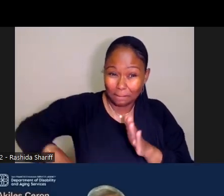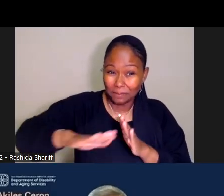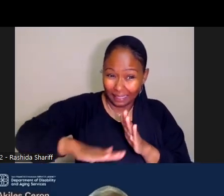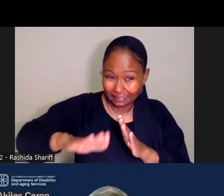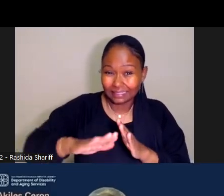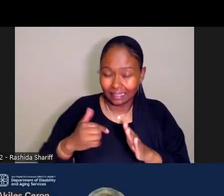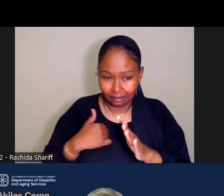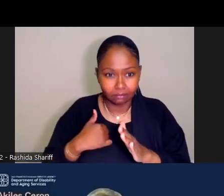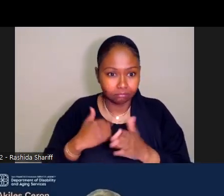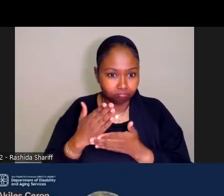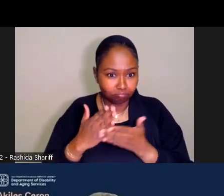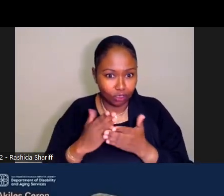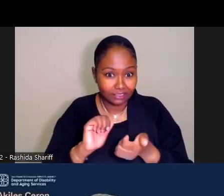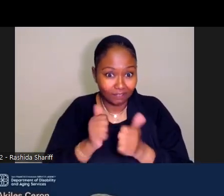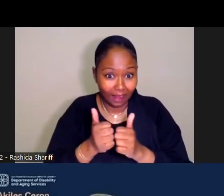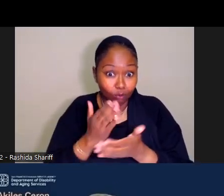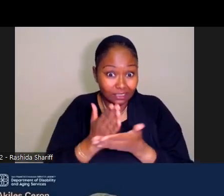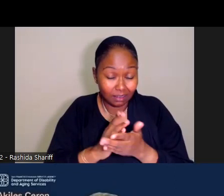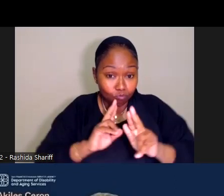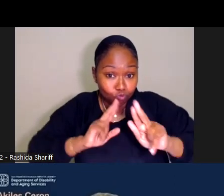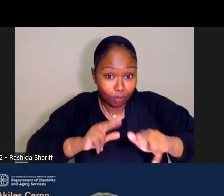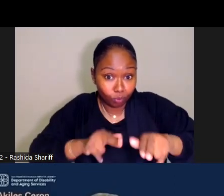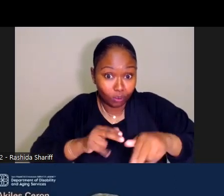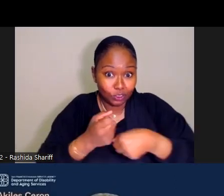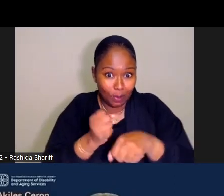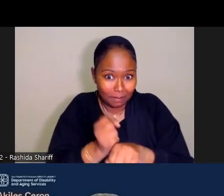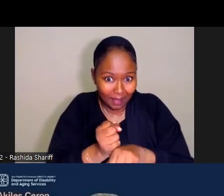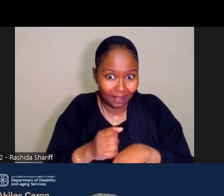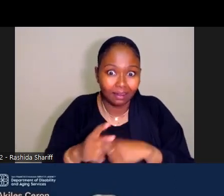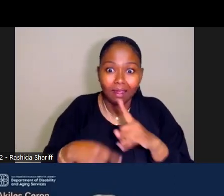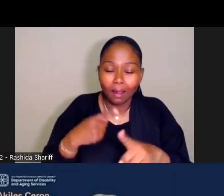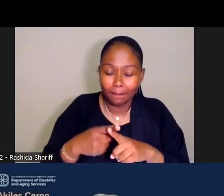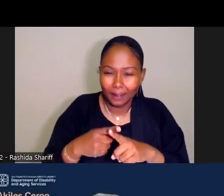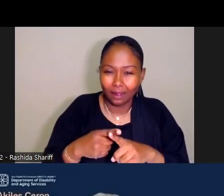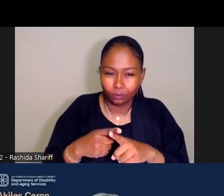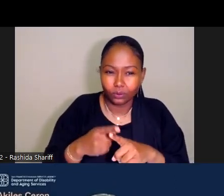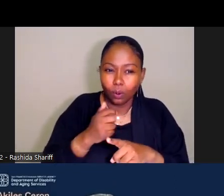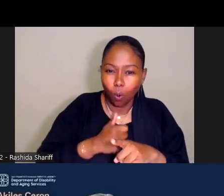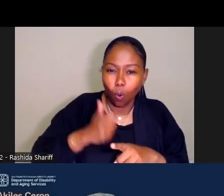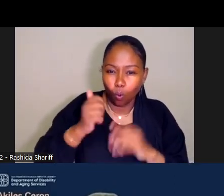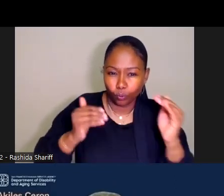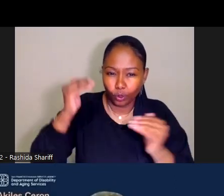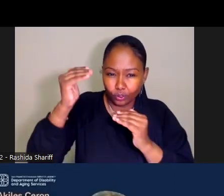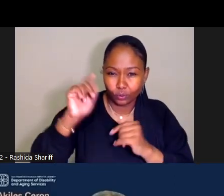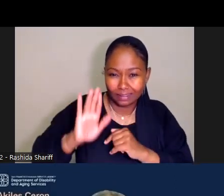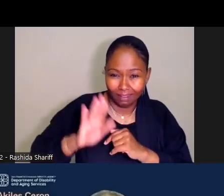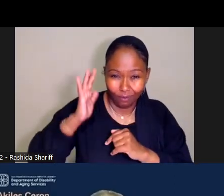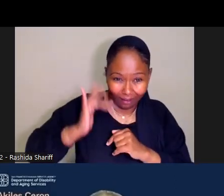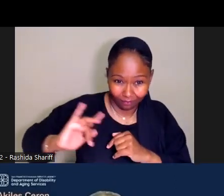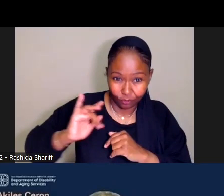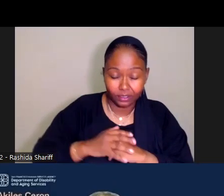reports are made, reports of suspected elder and dependent adult abuse in California,